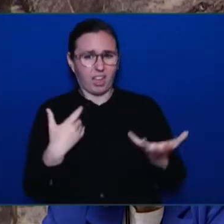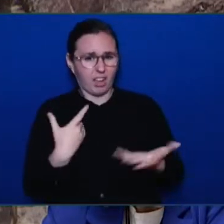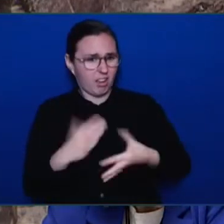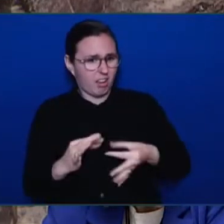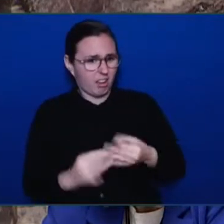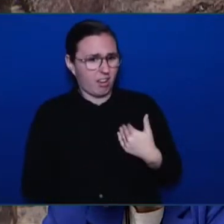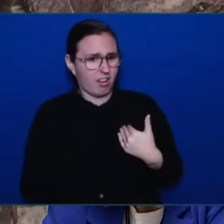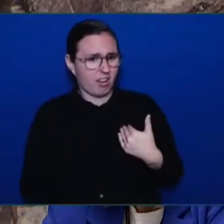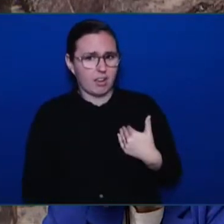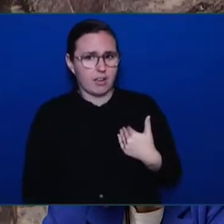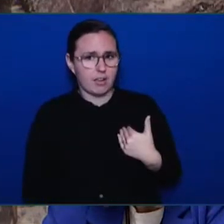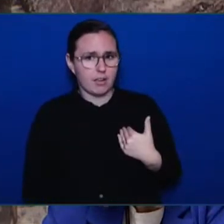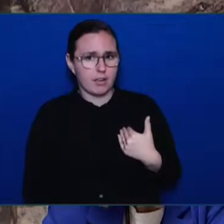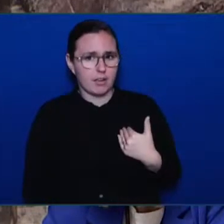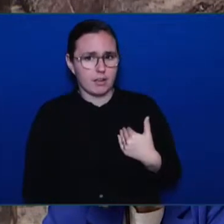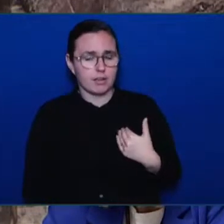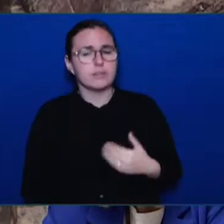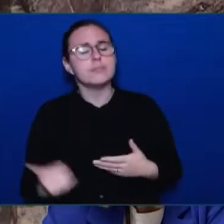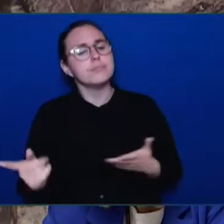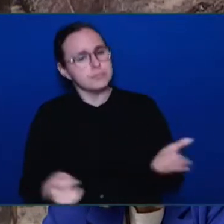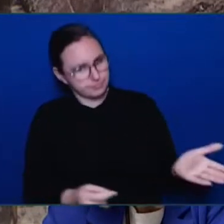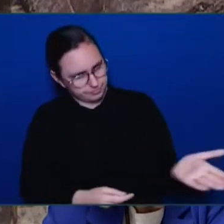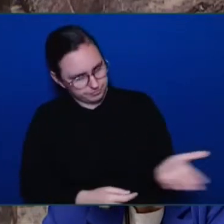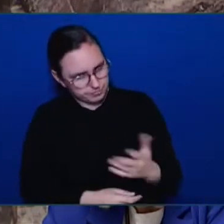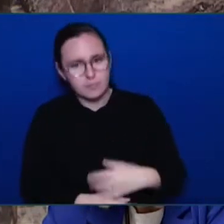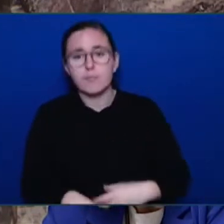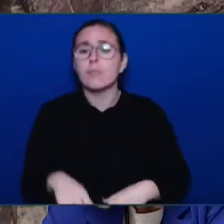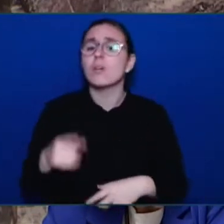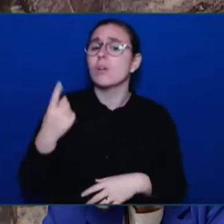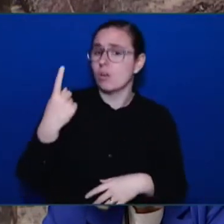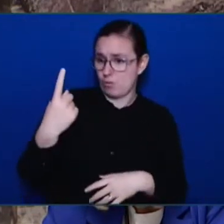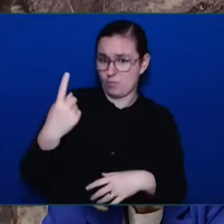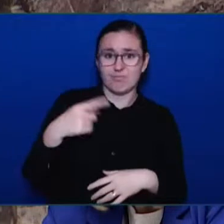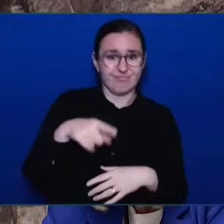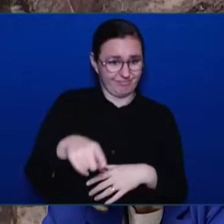had to say to the minister. I just went through a personal